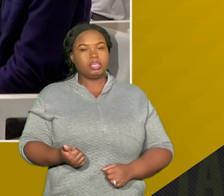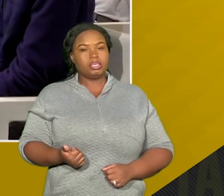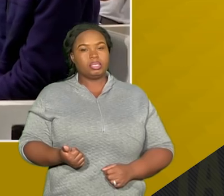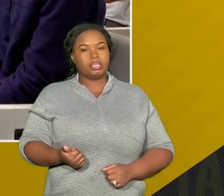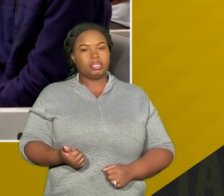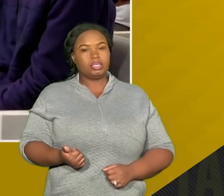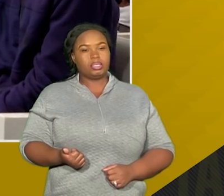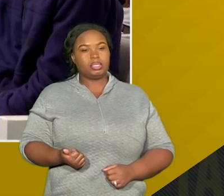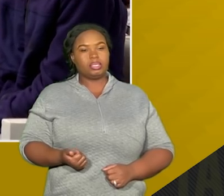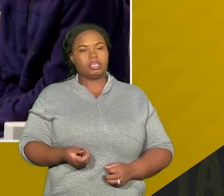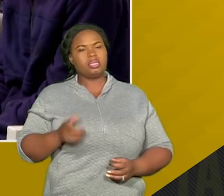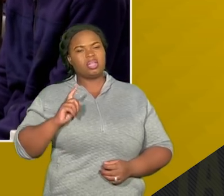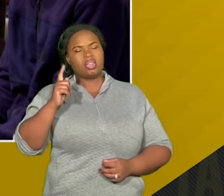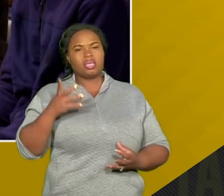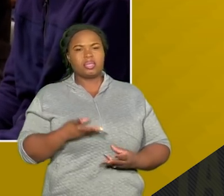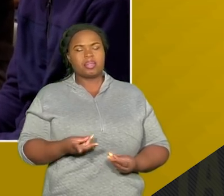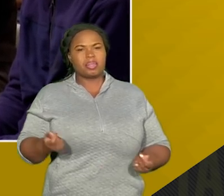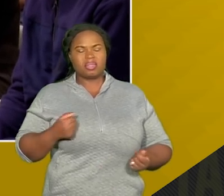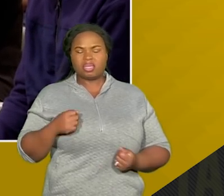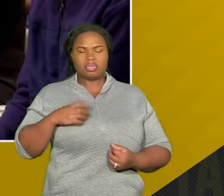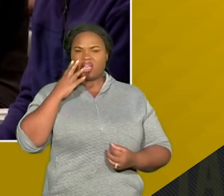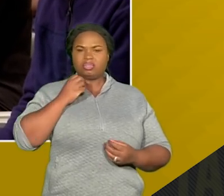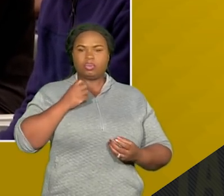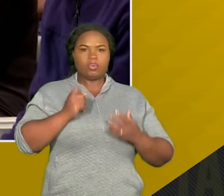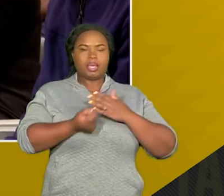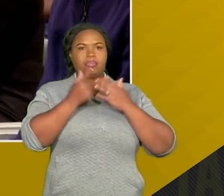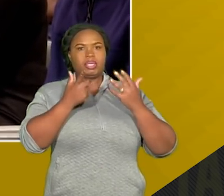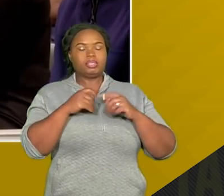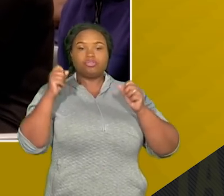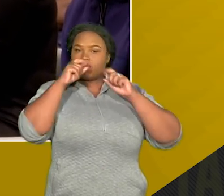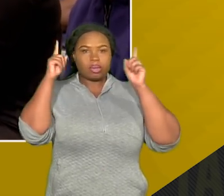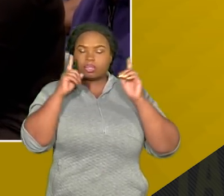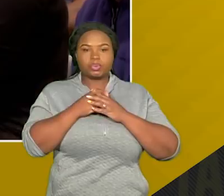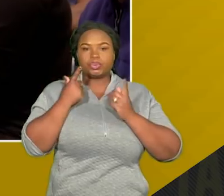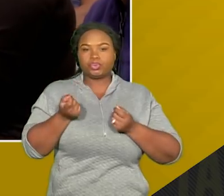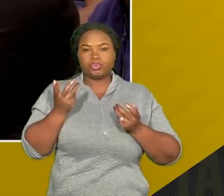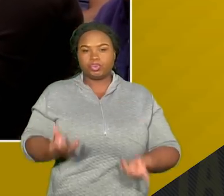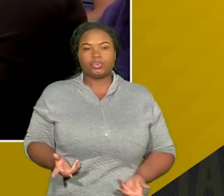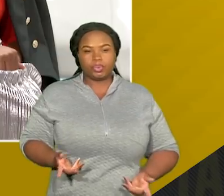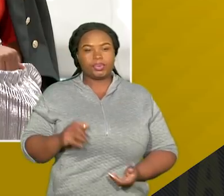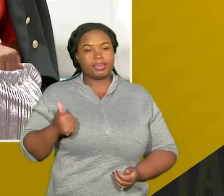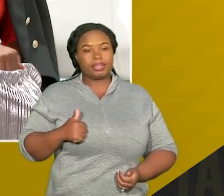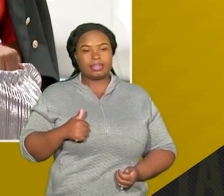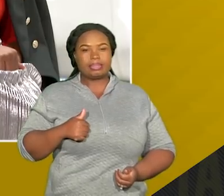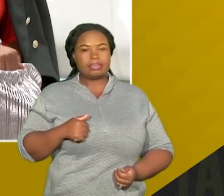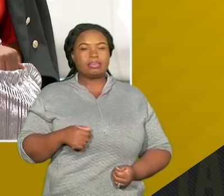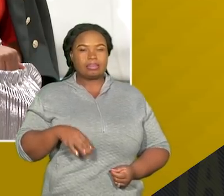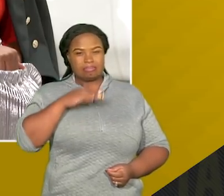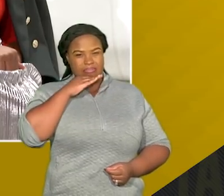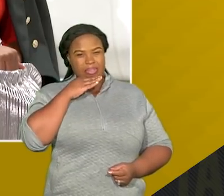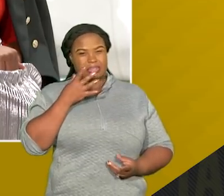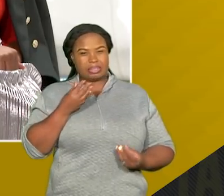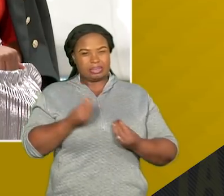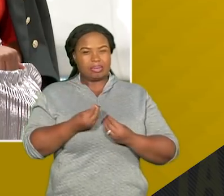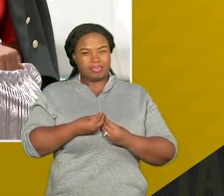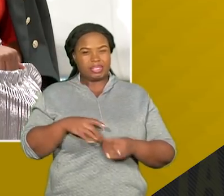all that Abashabu, what happened, like, he didn't even realize he was doing that thing. So, Gabo, like, okay, meaning, sometimes when I'll be